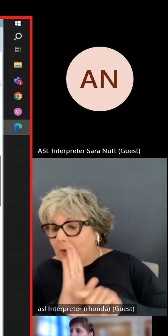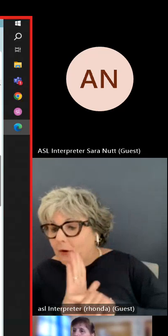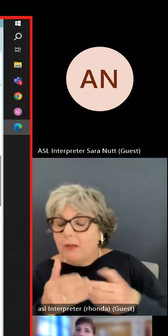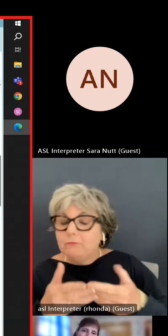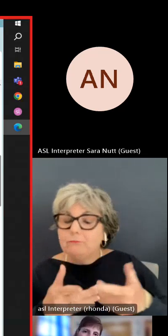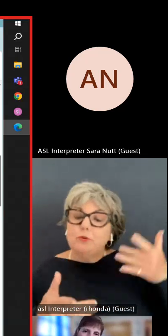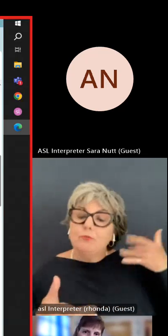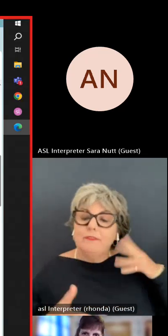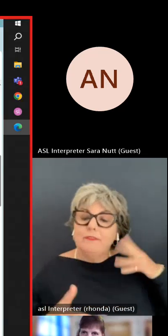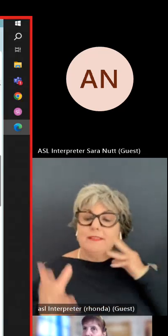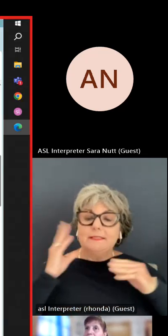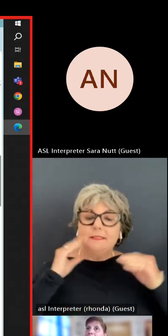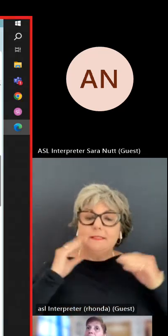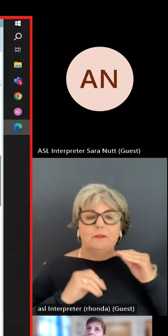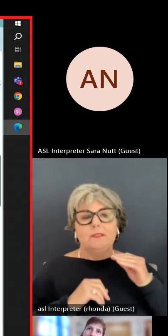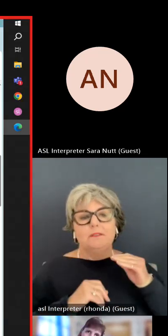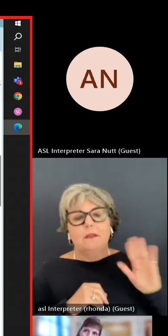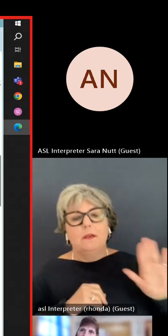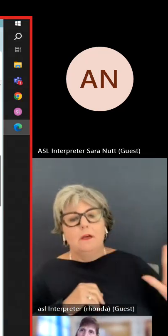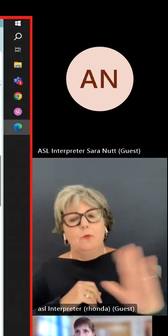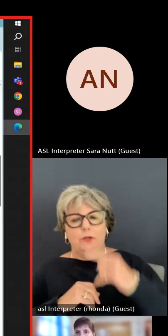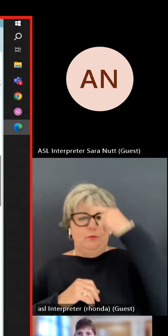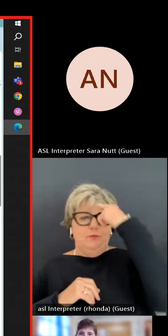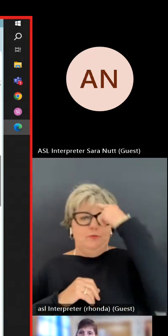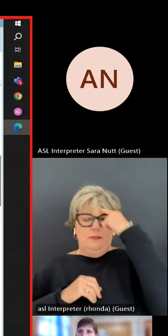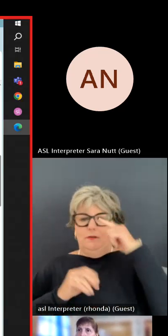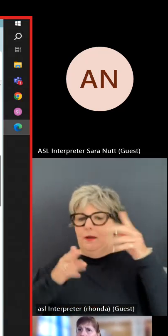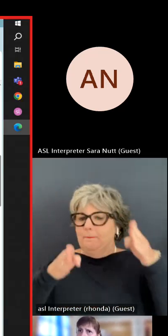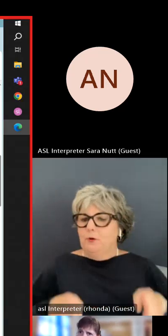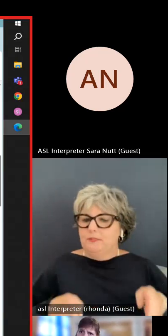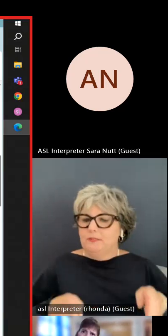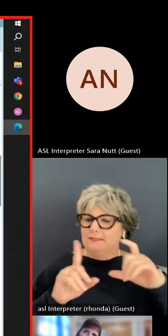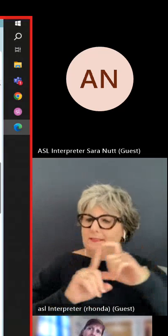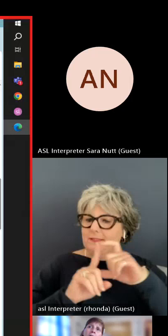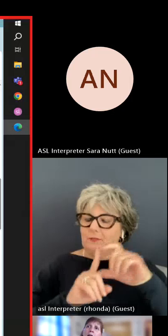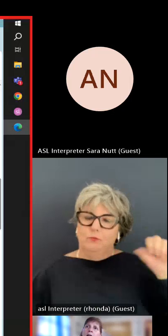experience of what you think of when somebody says story.